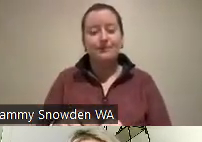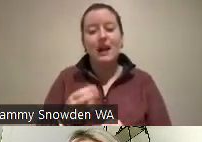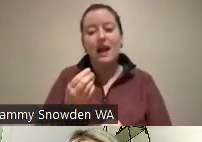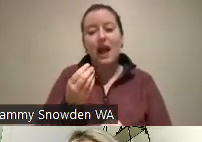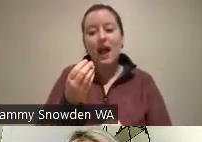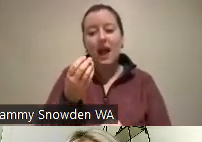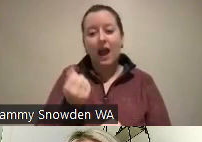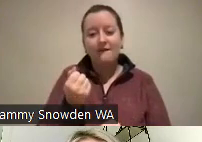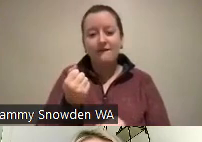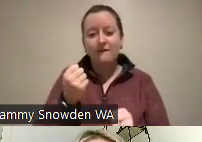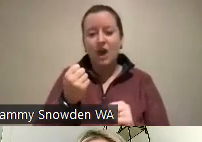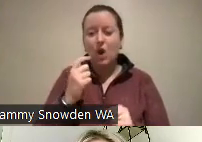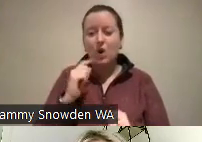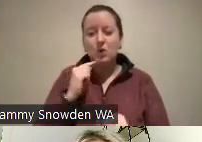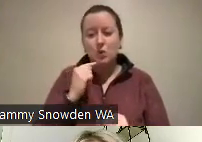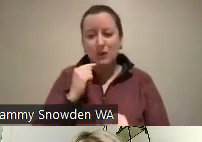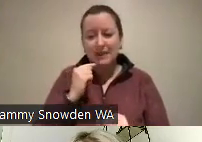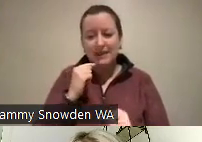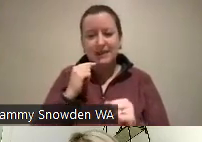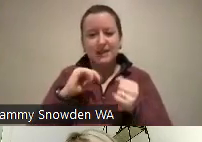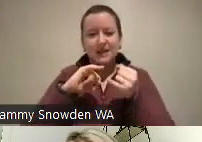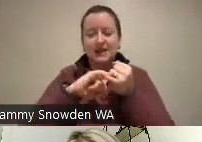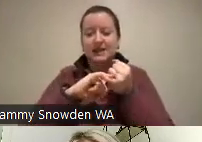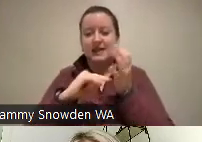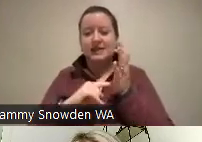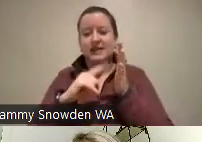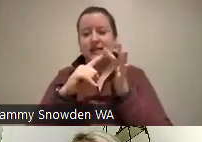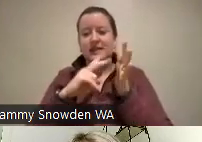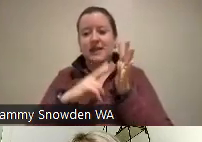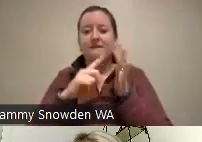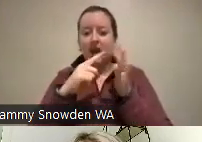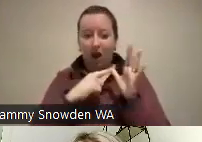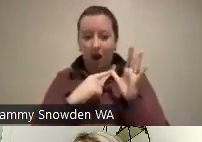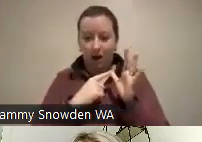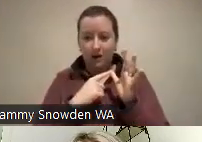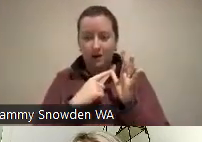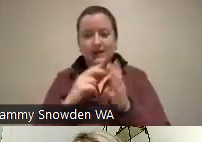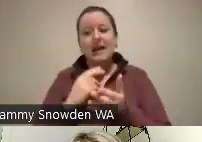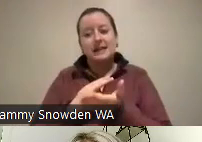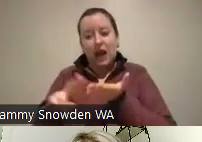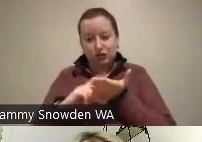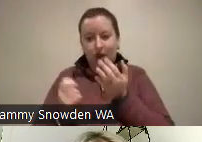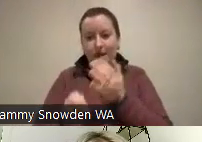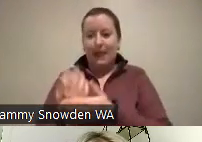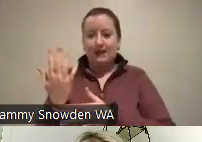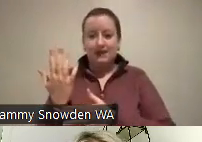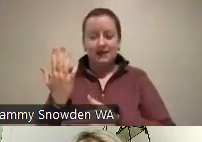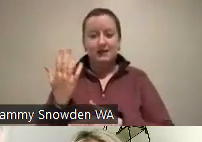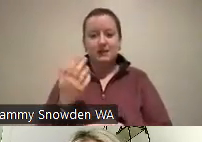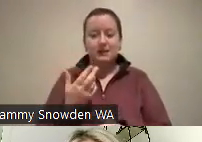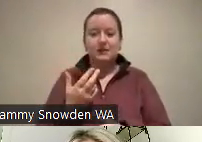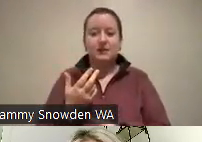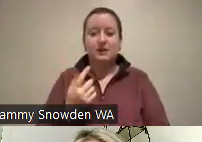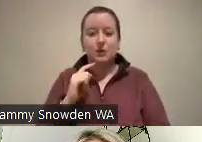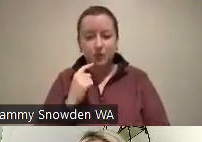of artificial sweeteners and all sorts of nasty things that you don't really want to take if